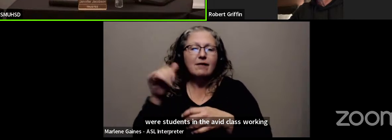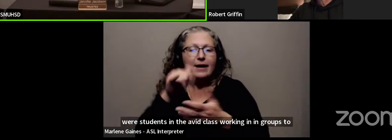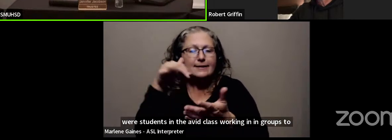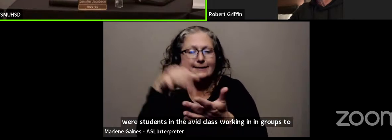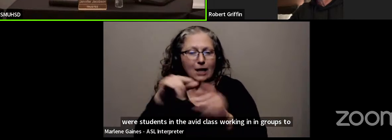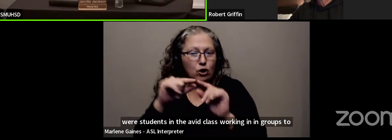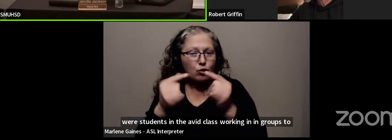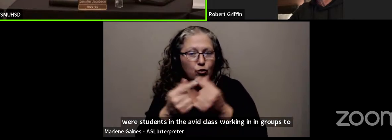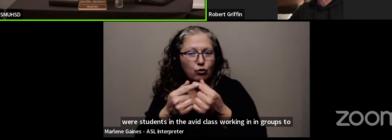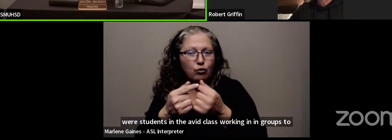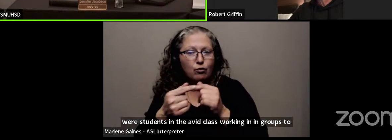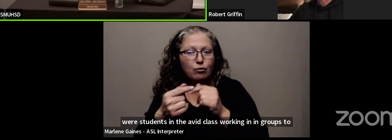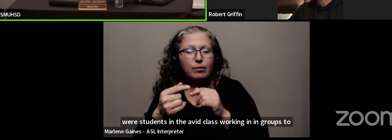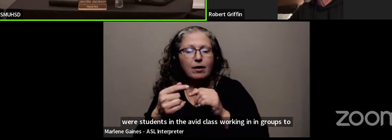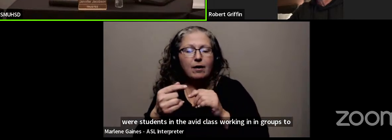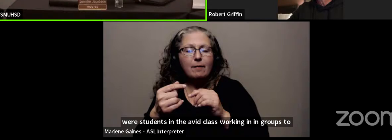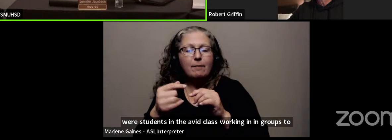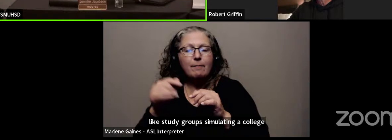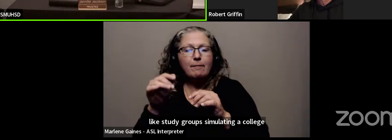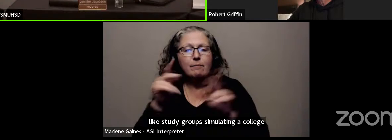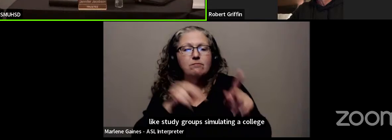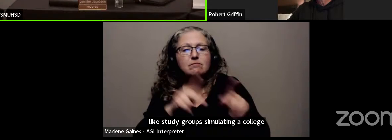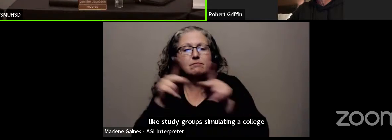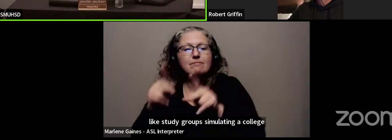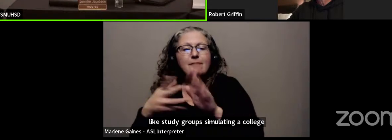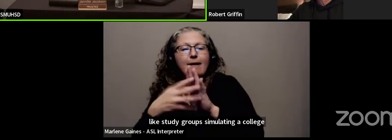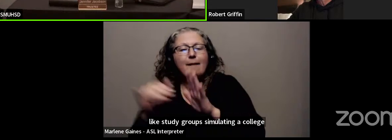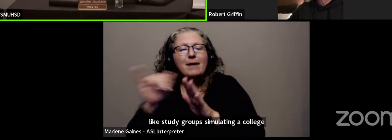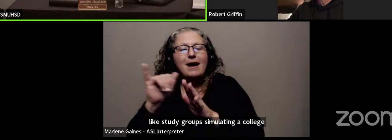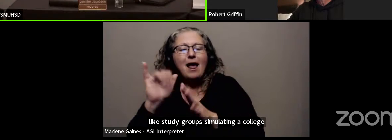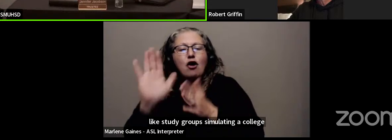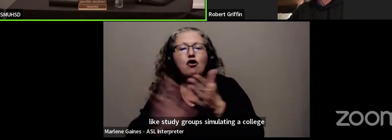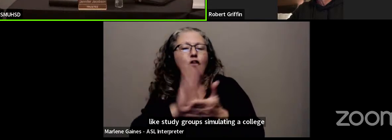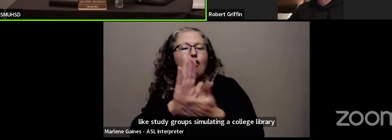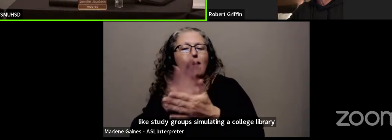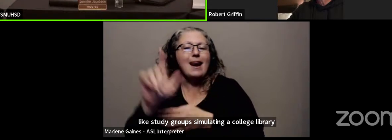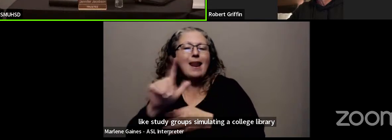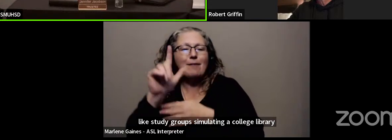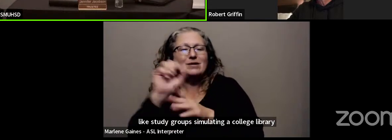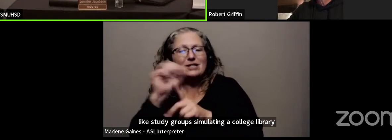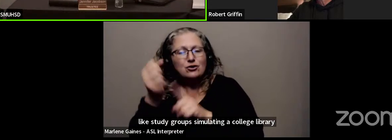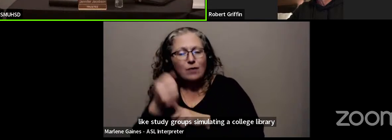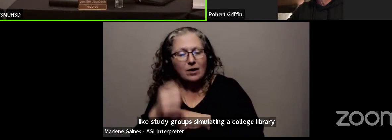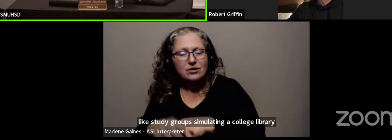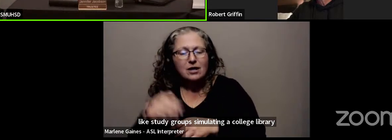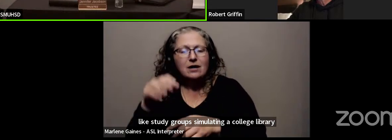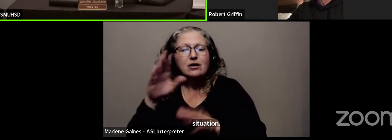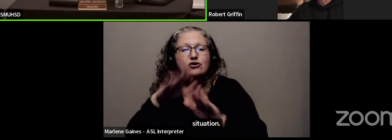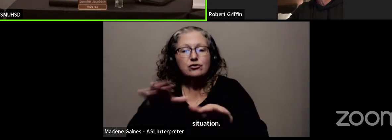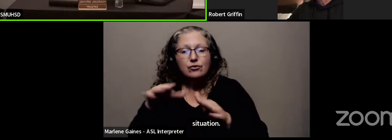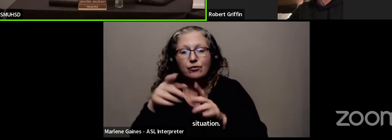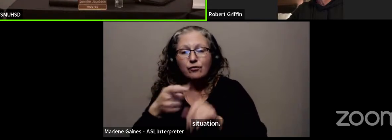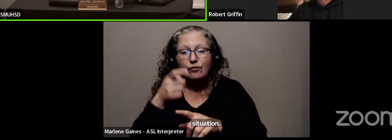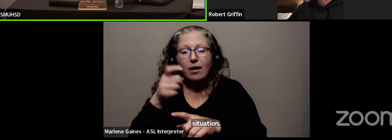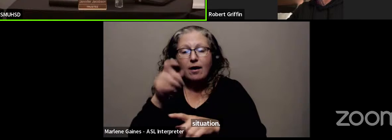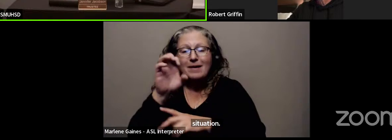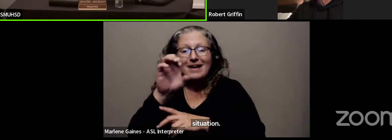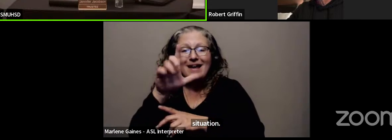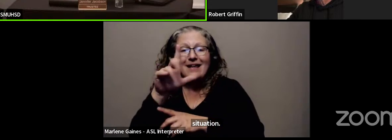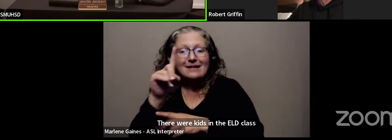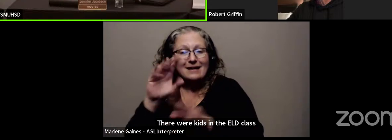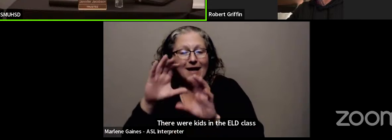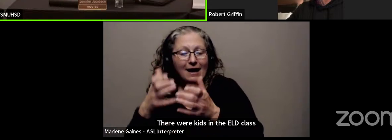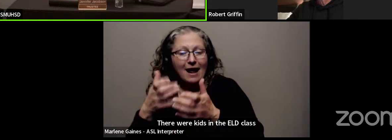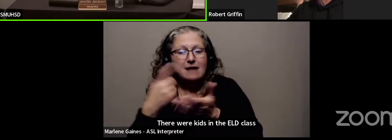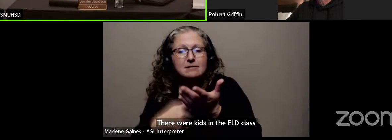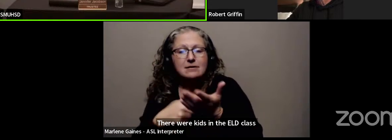groups simulating a college library situation. There were kids in the ELD class discussing their plans